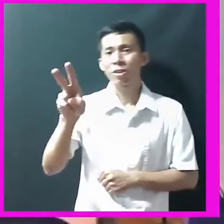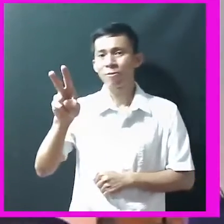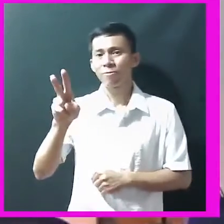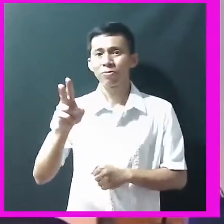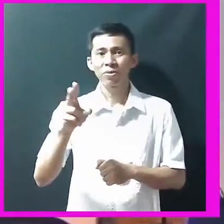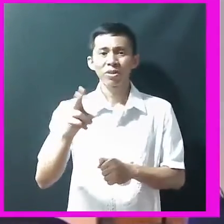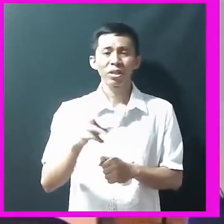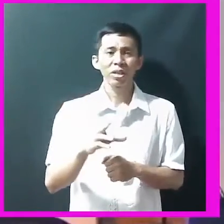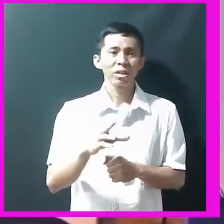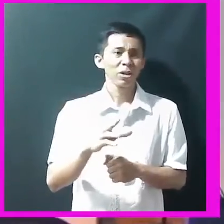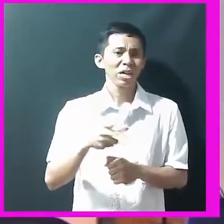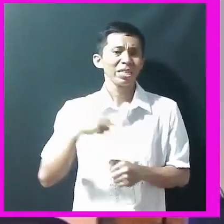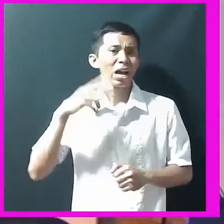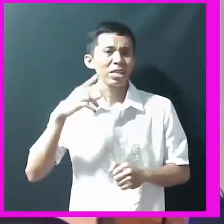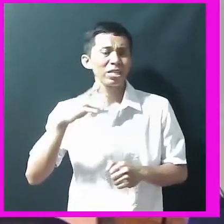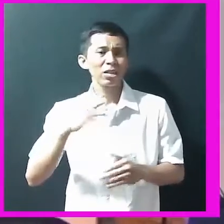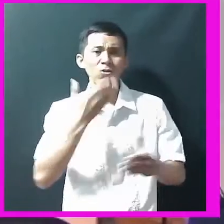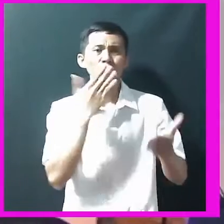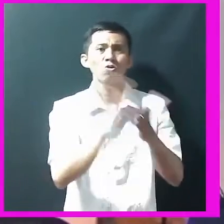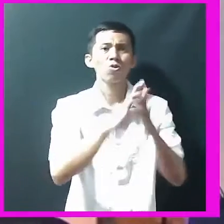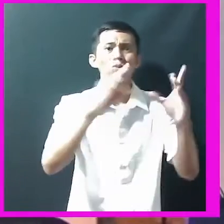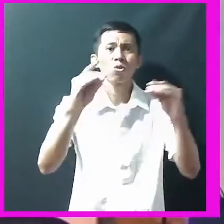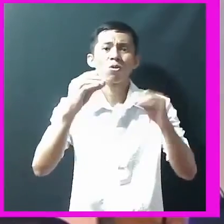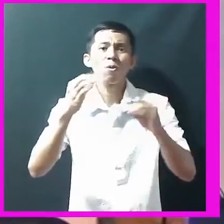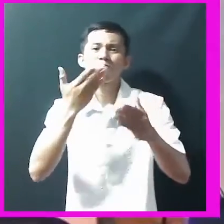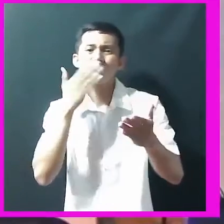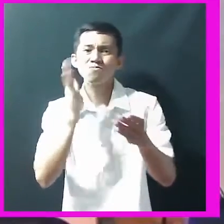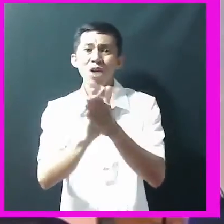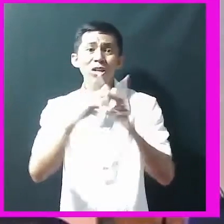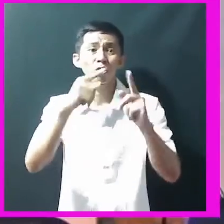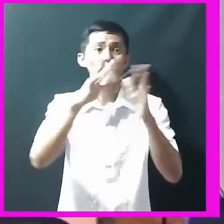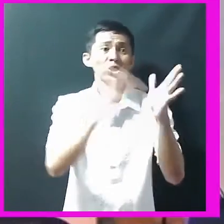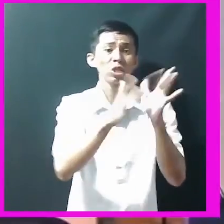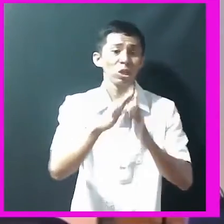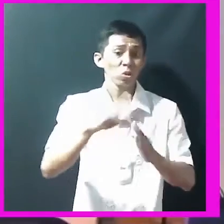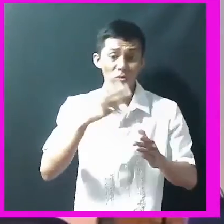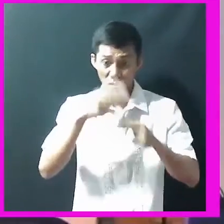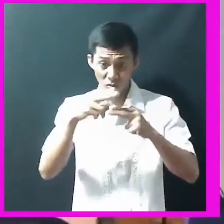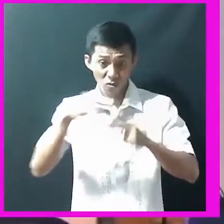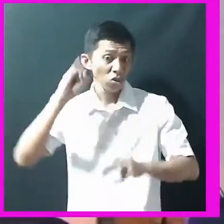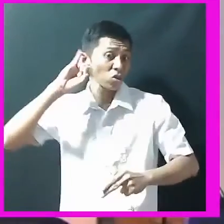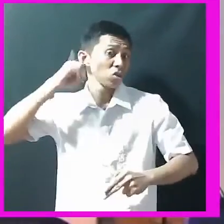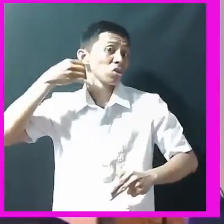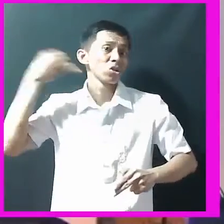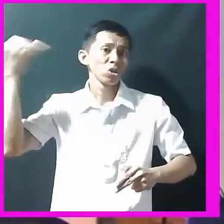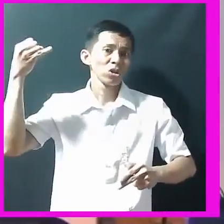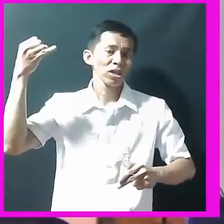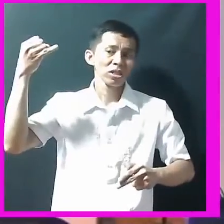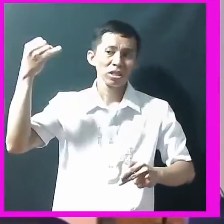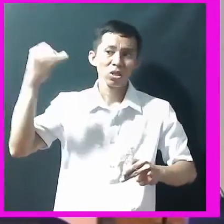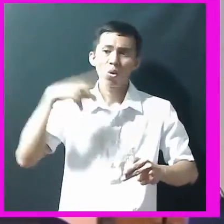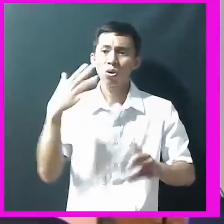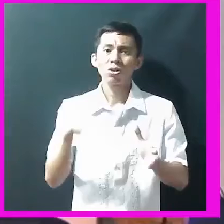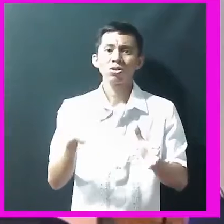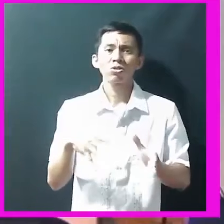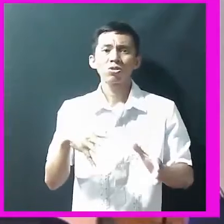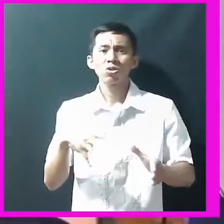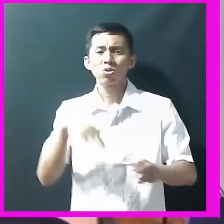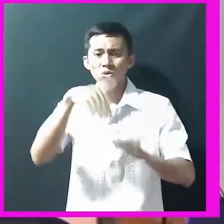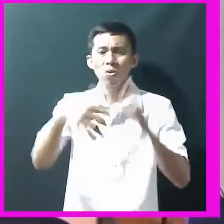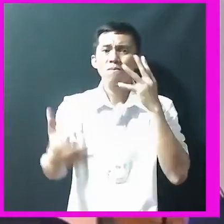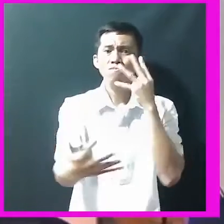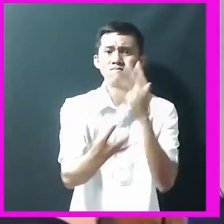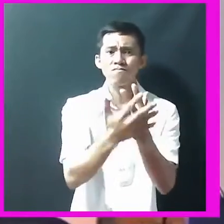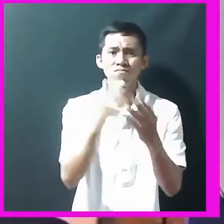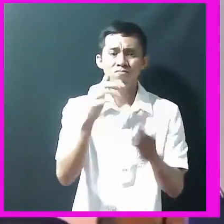the arranged betrayal of Judas. In verses 2, we can see the arrest of Jesus Christ. We can see